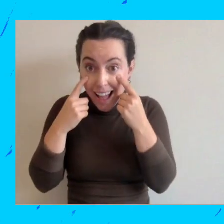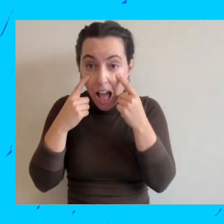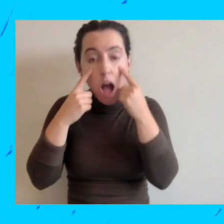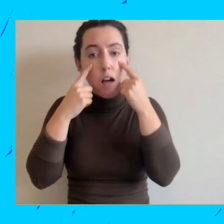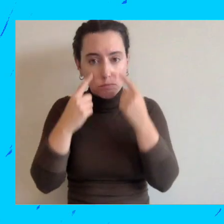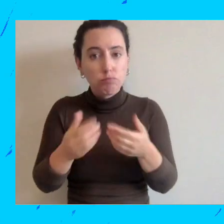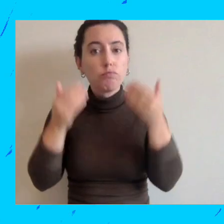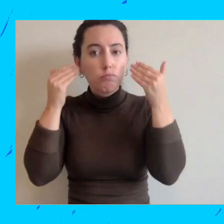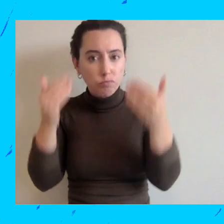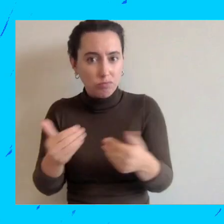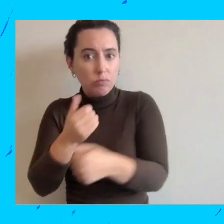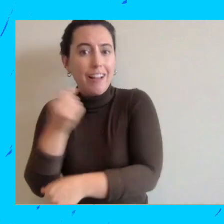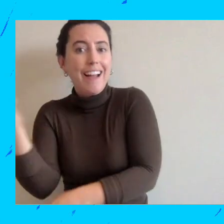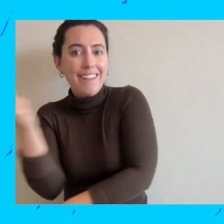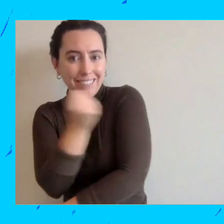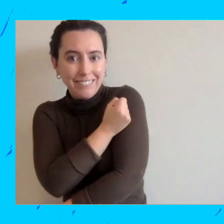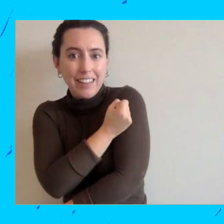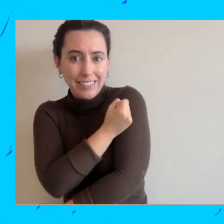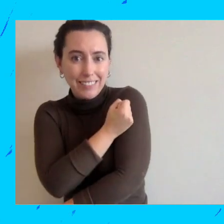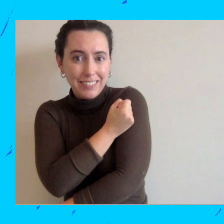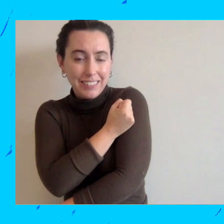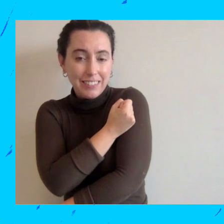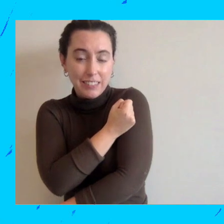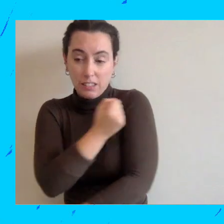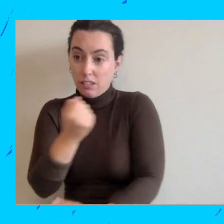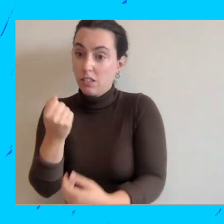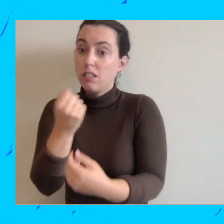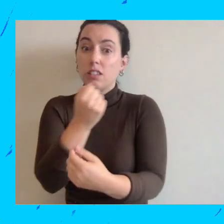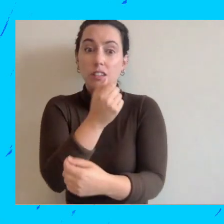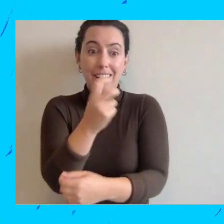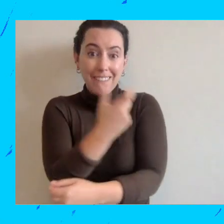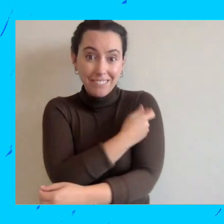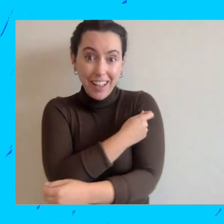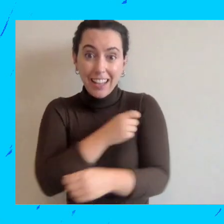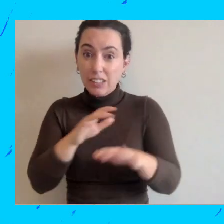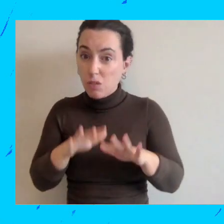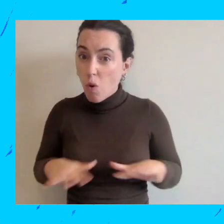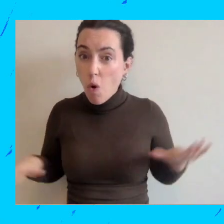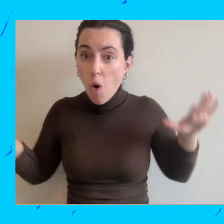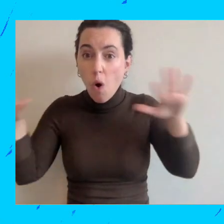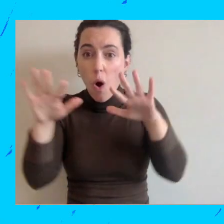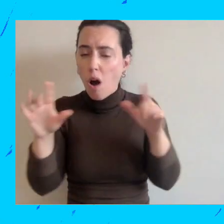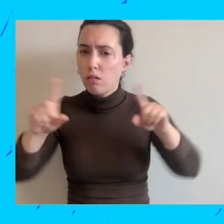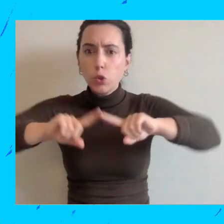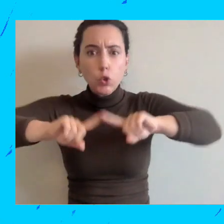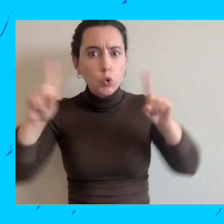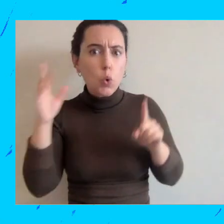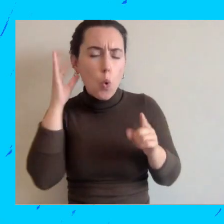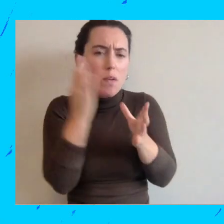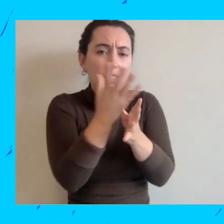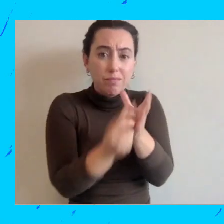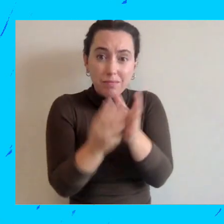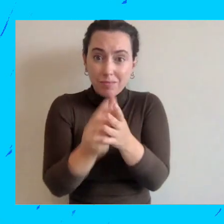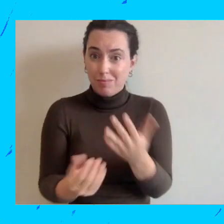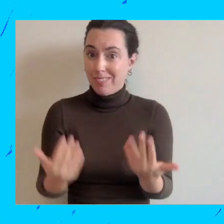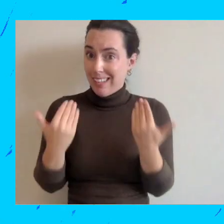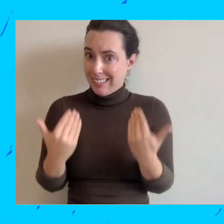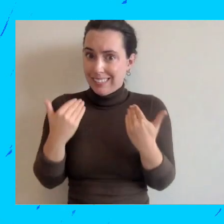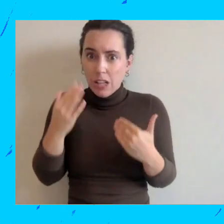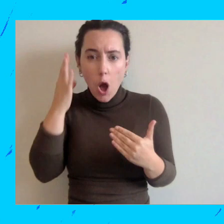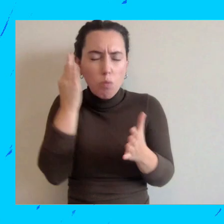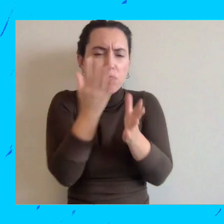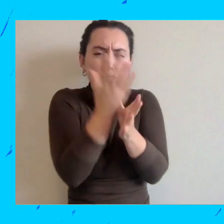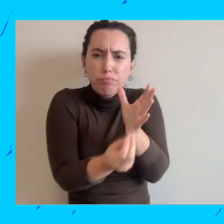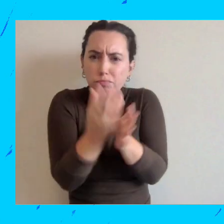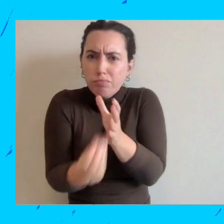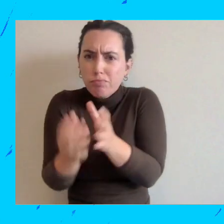today claims a woman every 90 seconds. These deaths are mostly among younger women, and the tragedy is that though